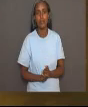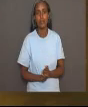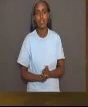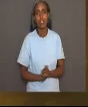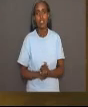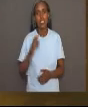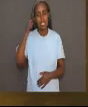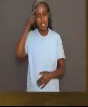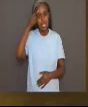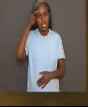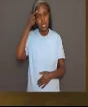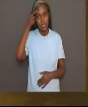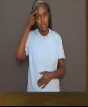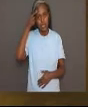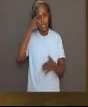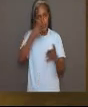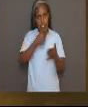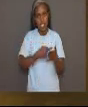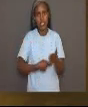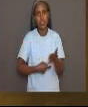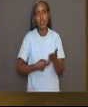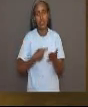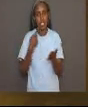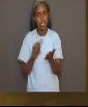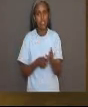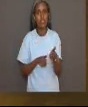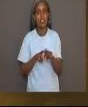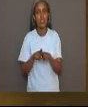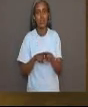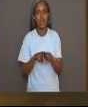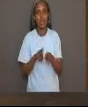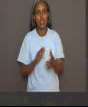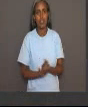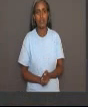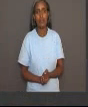Let us consider the validity of this argument.